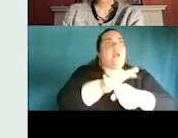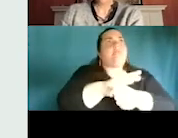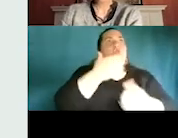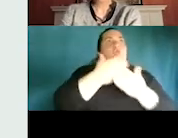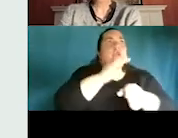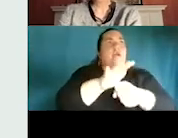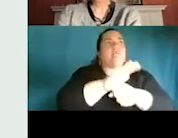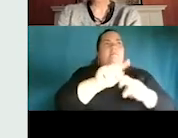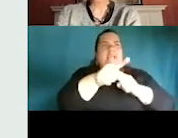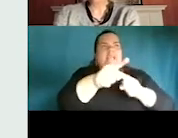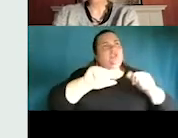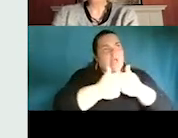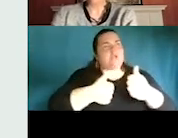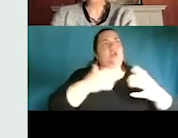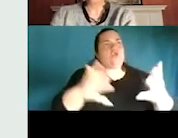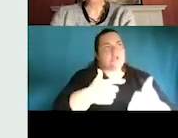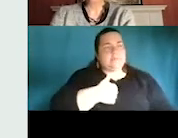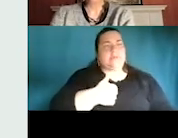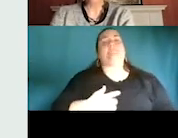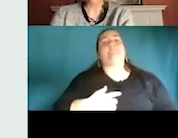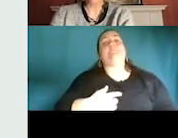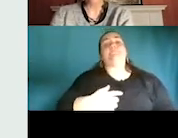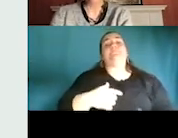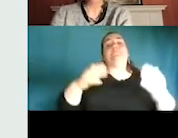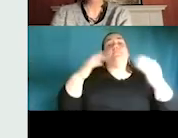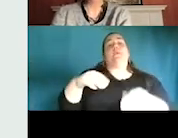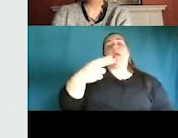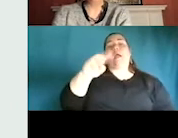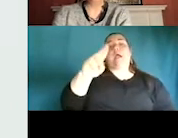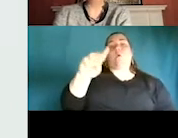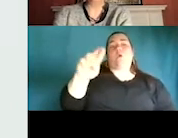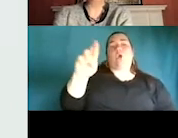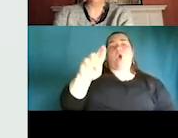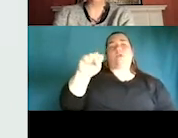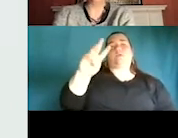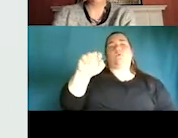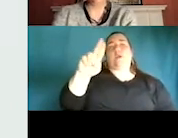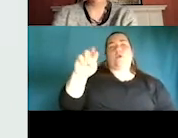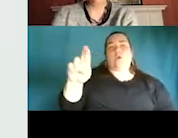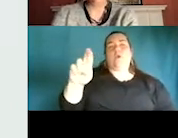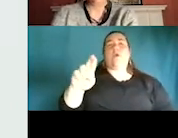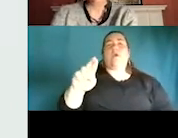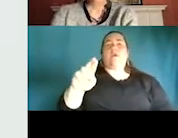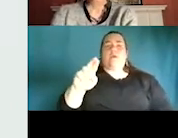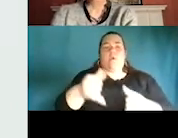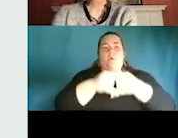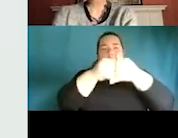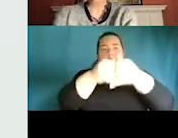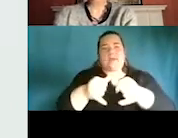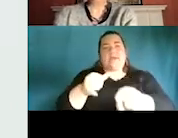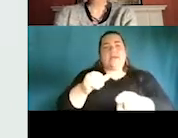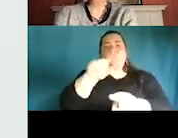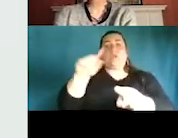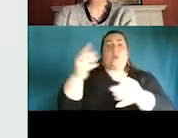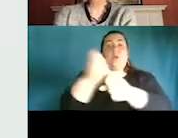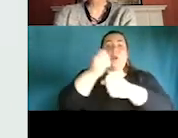For the Howard R. Swear Engaged Faculty Award for Teaching, the 2020 winner is Brad Brockman. Professor